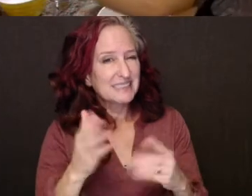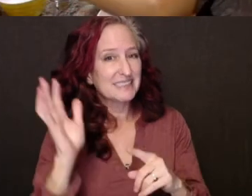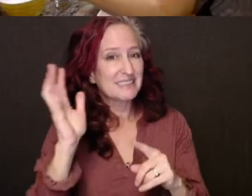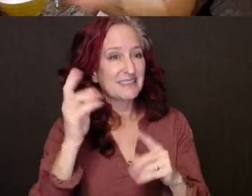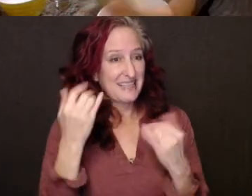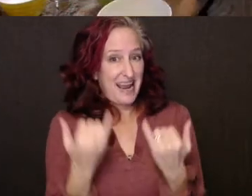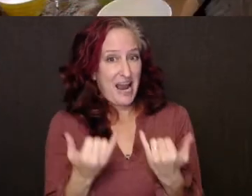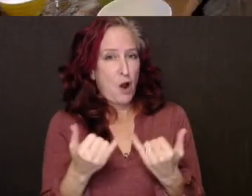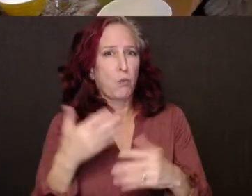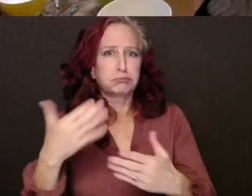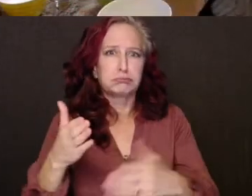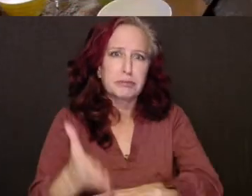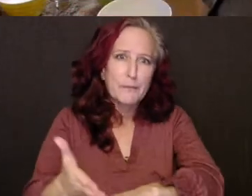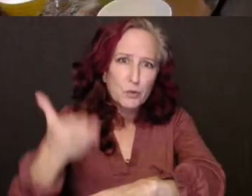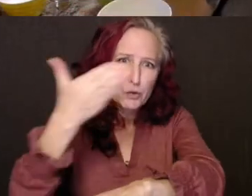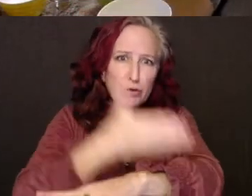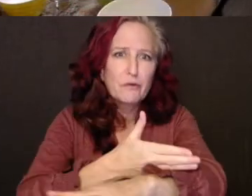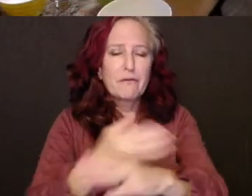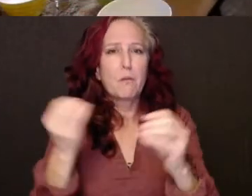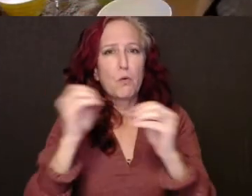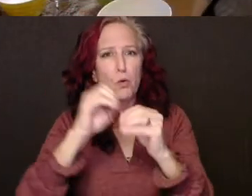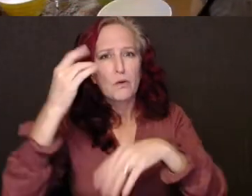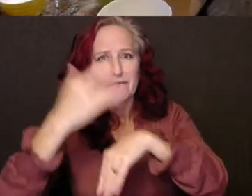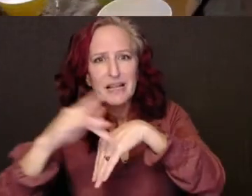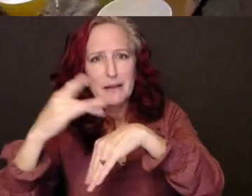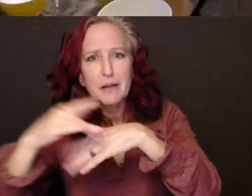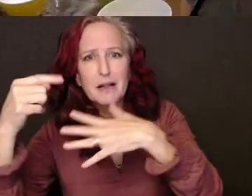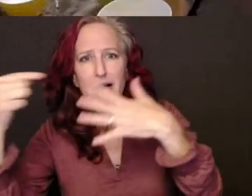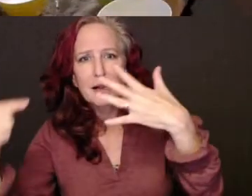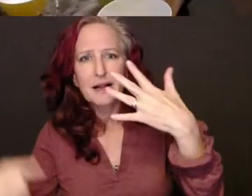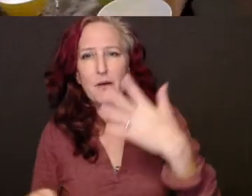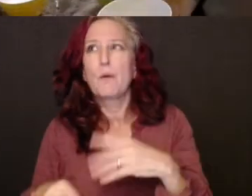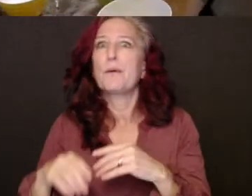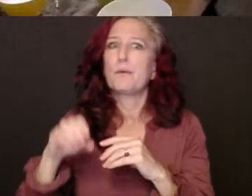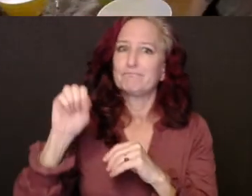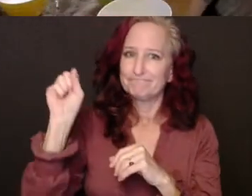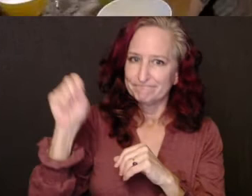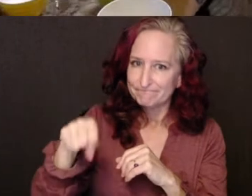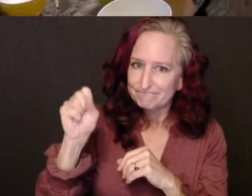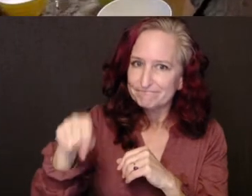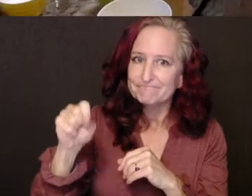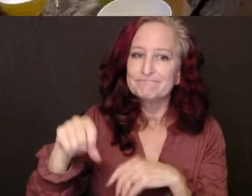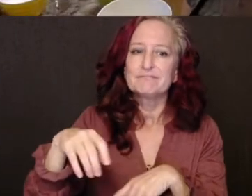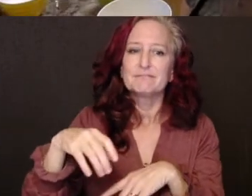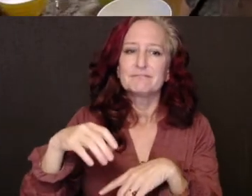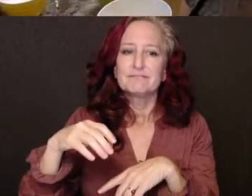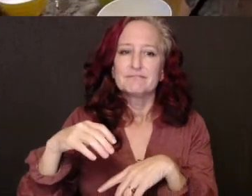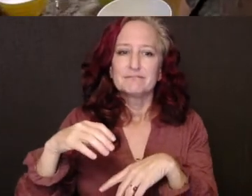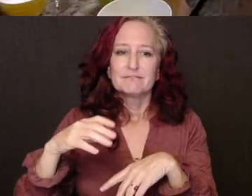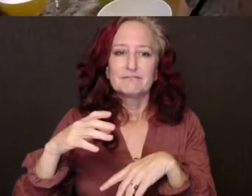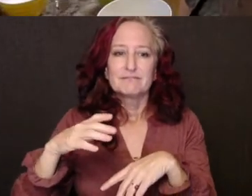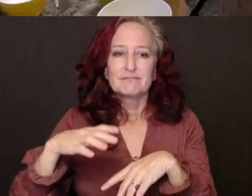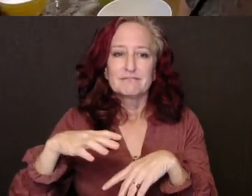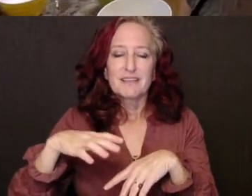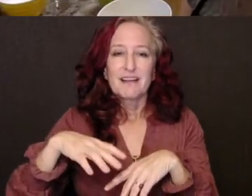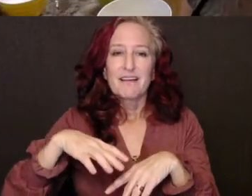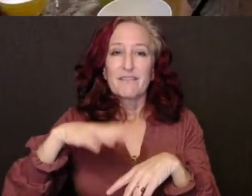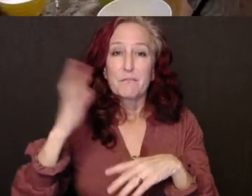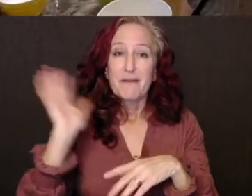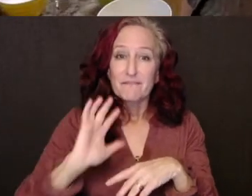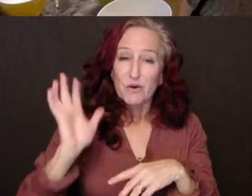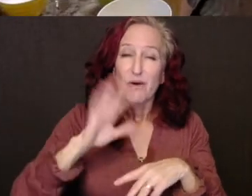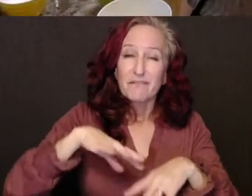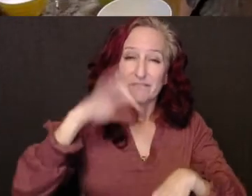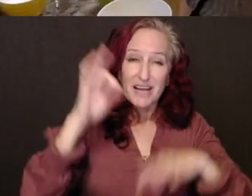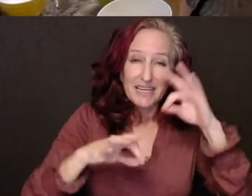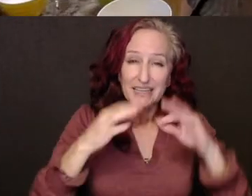share with more people. Wow. And I imagine that over that span of time, just the